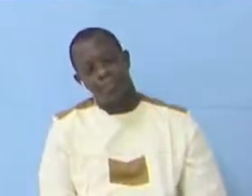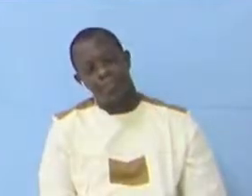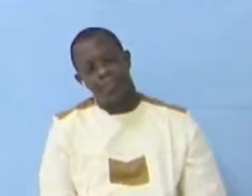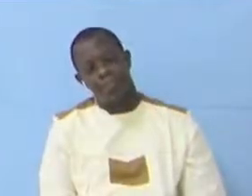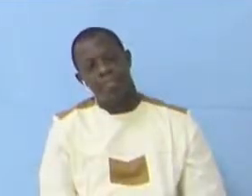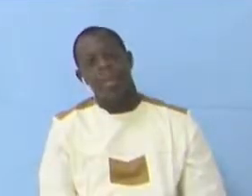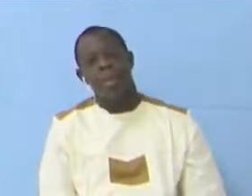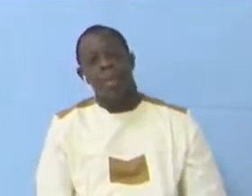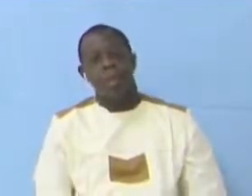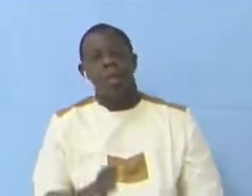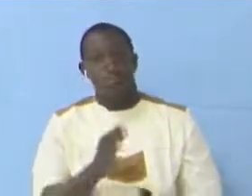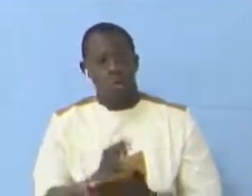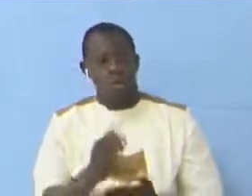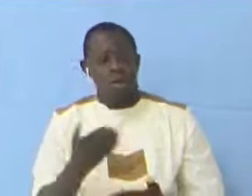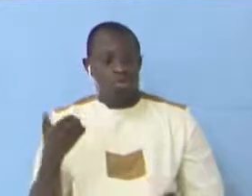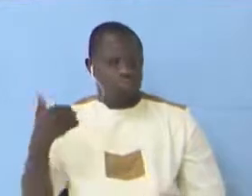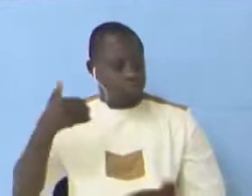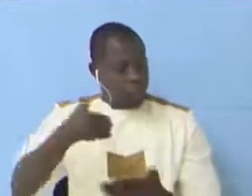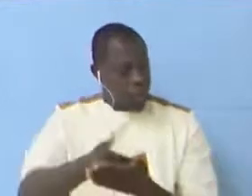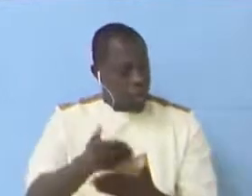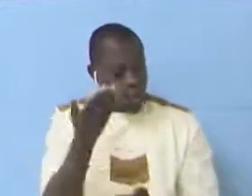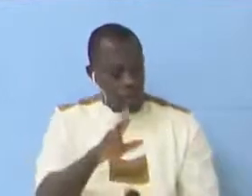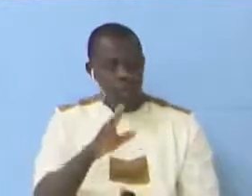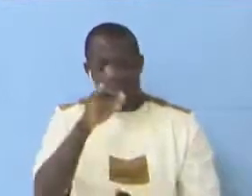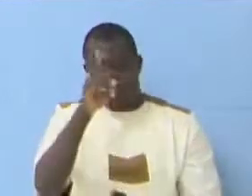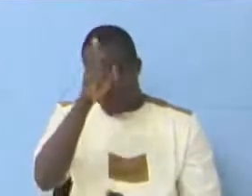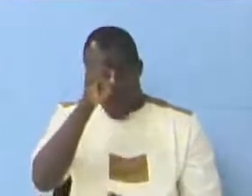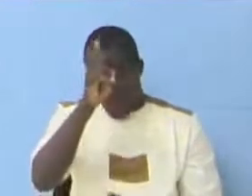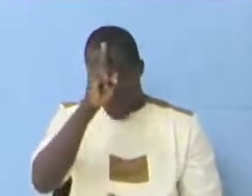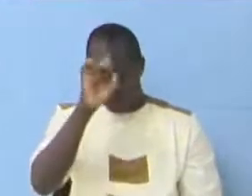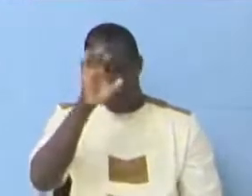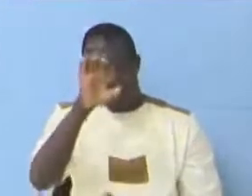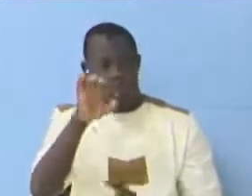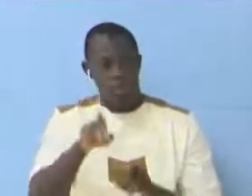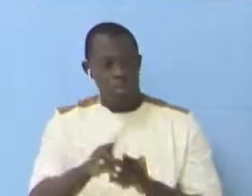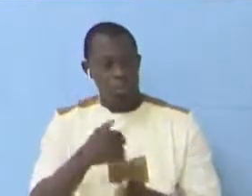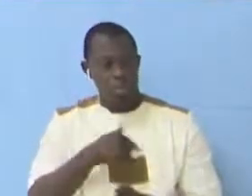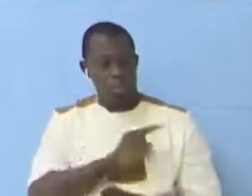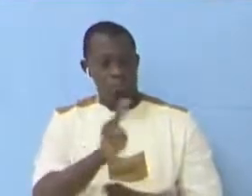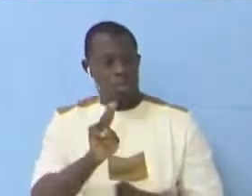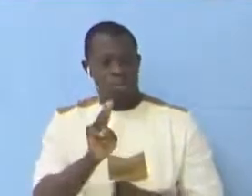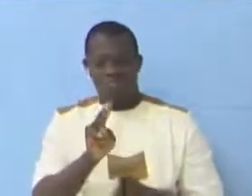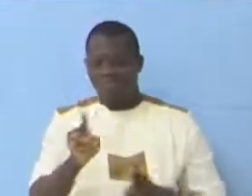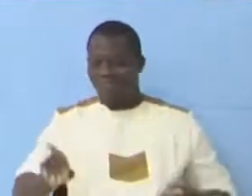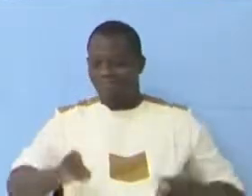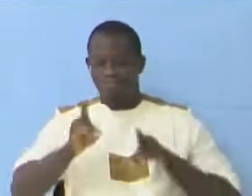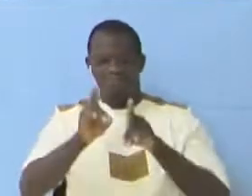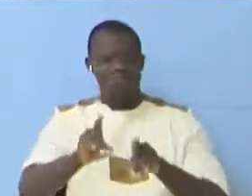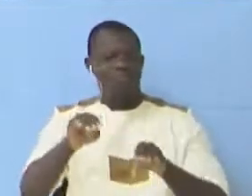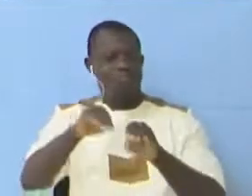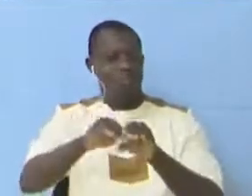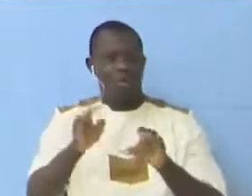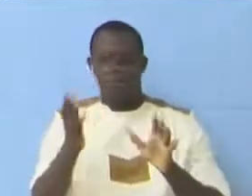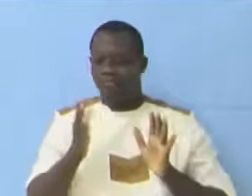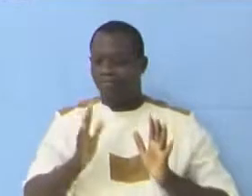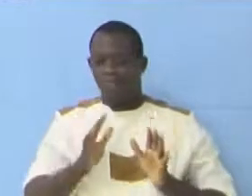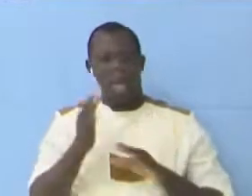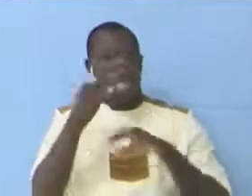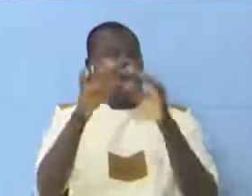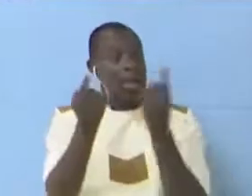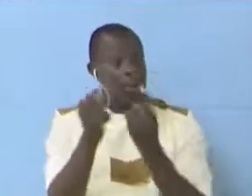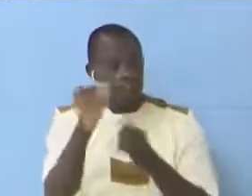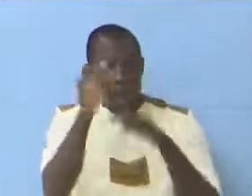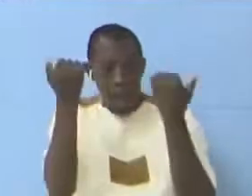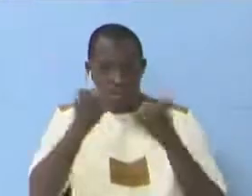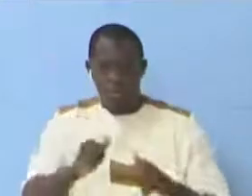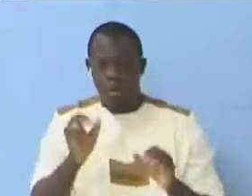was coming from Germany, comme maa ngi jóge ko Germany. and was not involved in anything that happened, boolewuñ ma ci dara loo xam ne nii